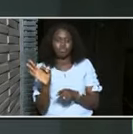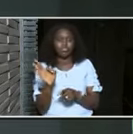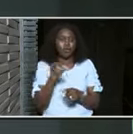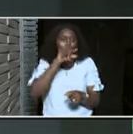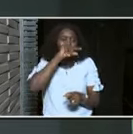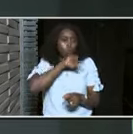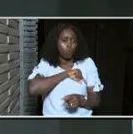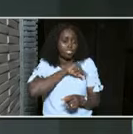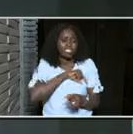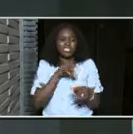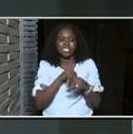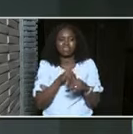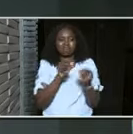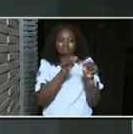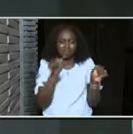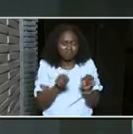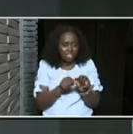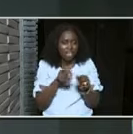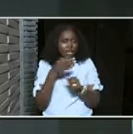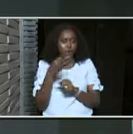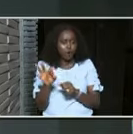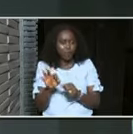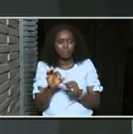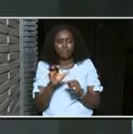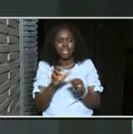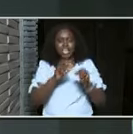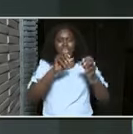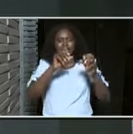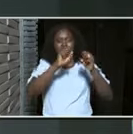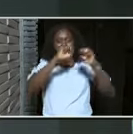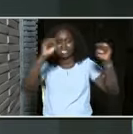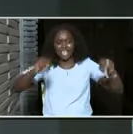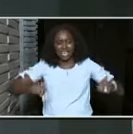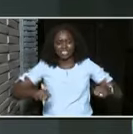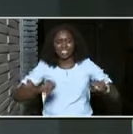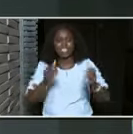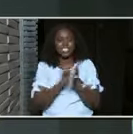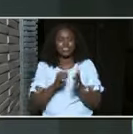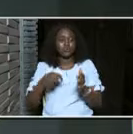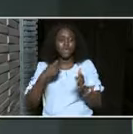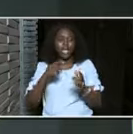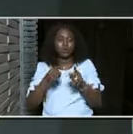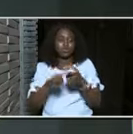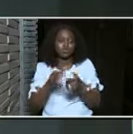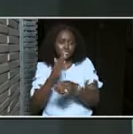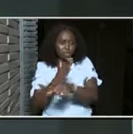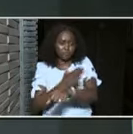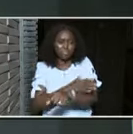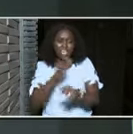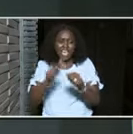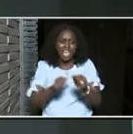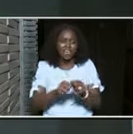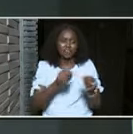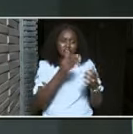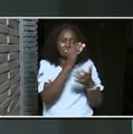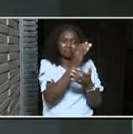quality in terms of and size that we are going to improve every sector, every part